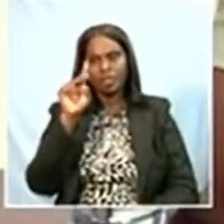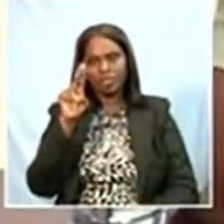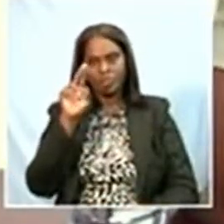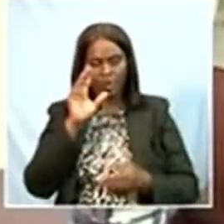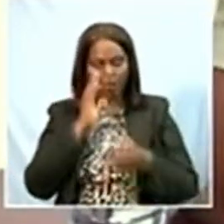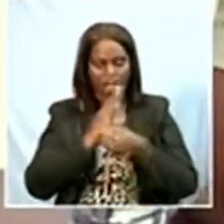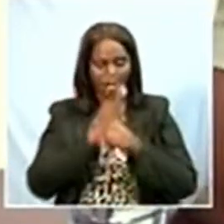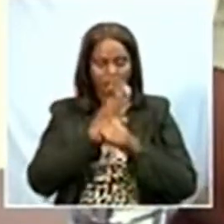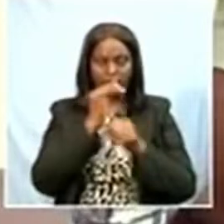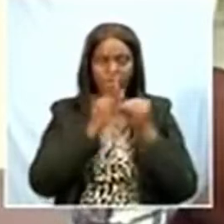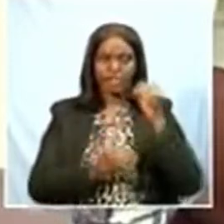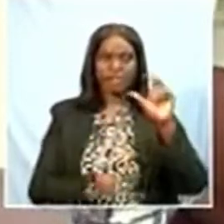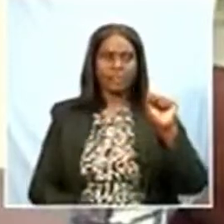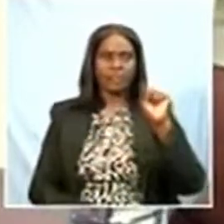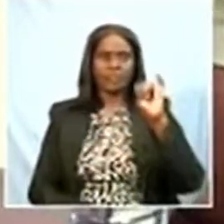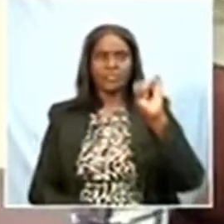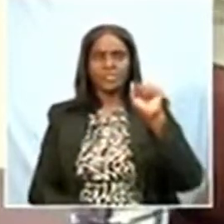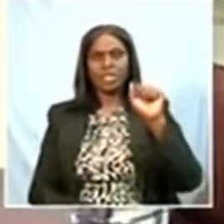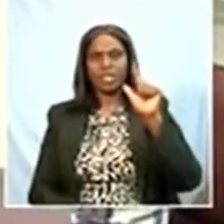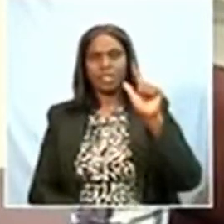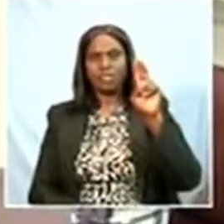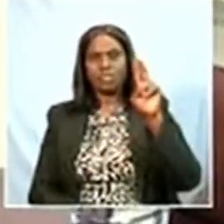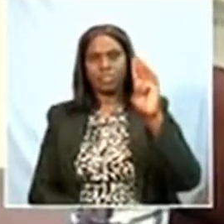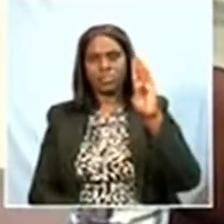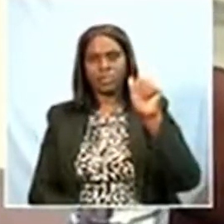Honorable Sialubalo.